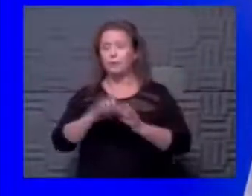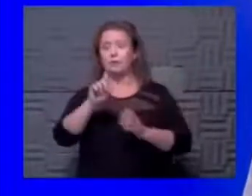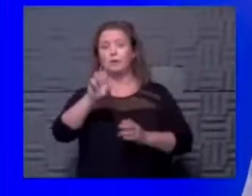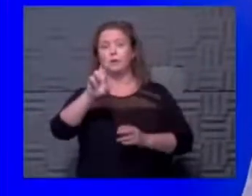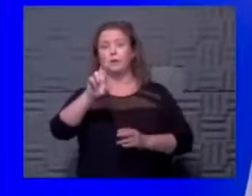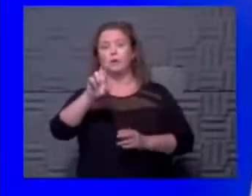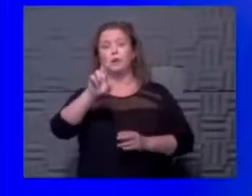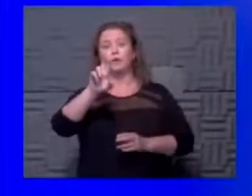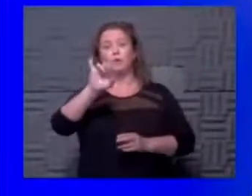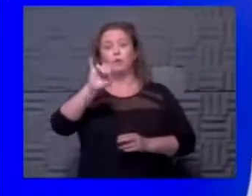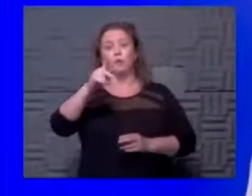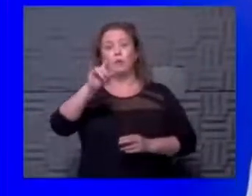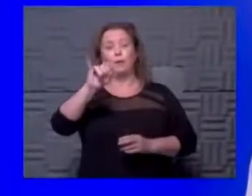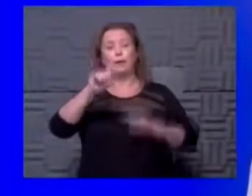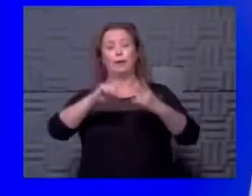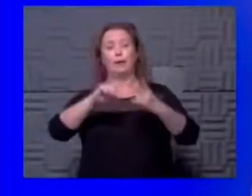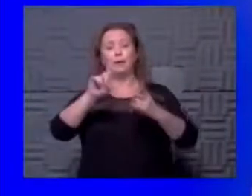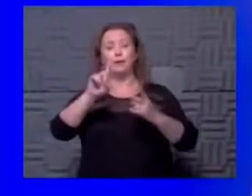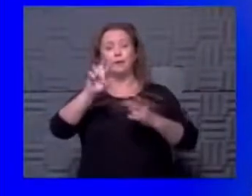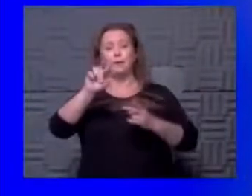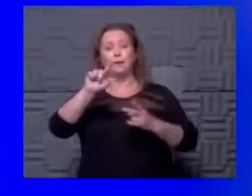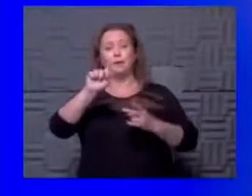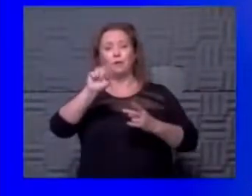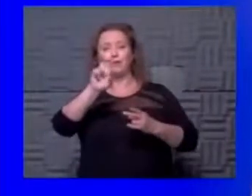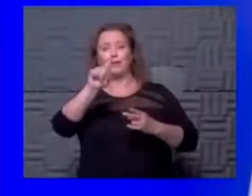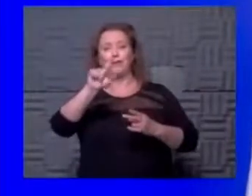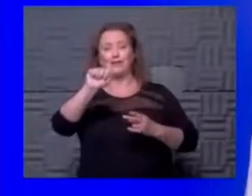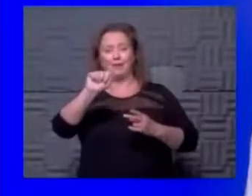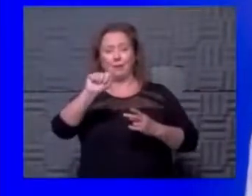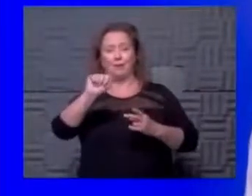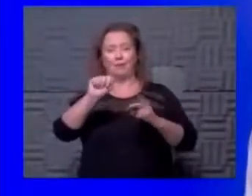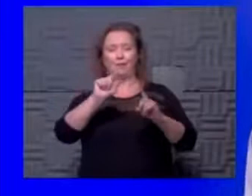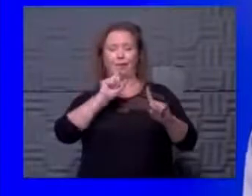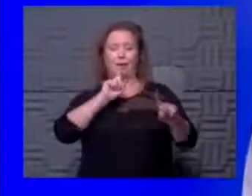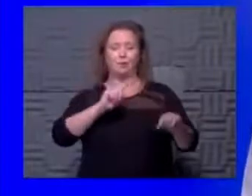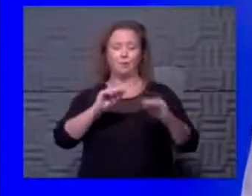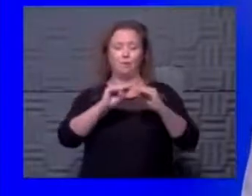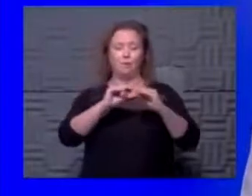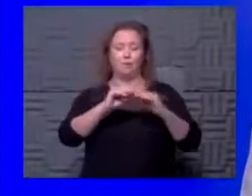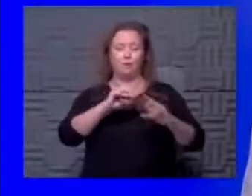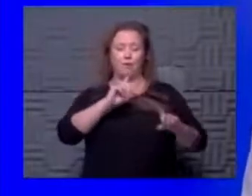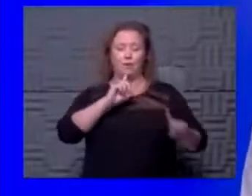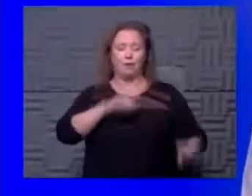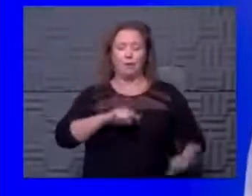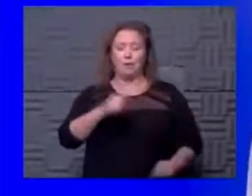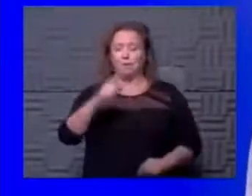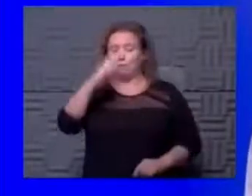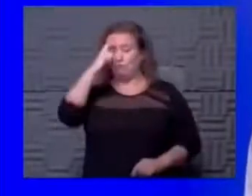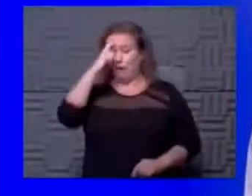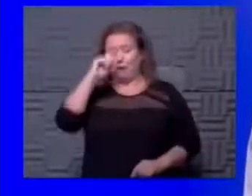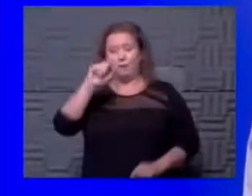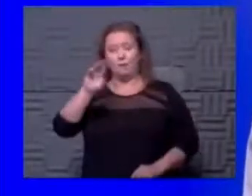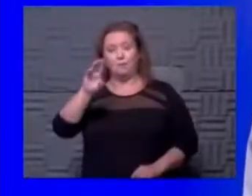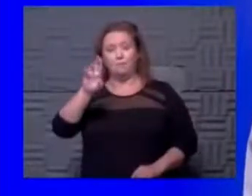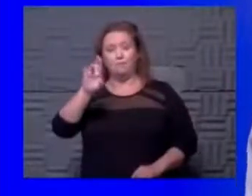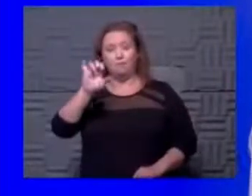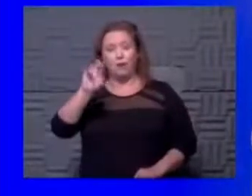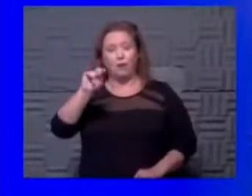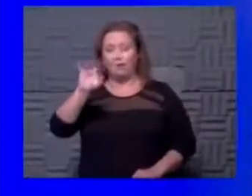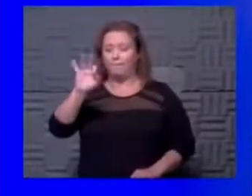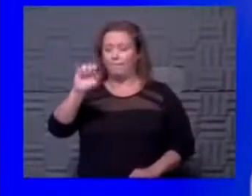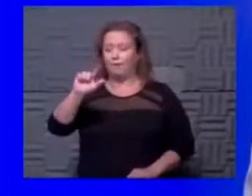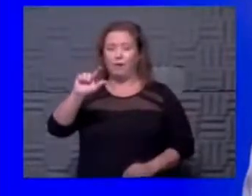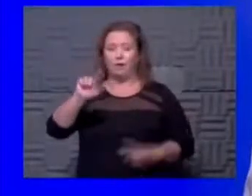Gronseth or Dr. Rippey, who we've had on, could answer that question more completely. But brain fog can be any number of different things, whether it